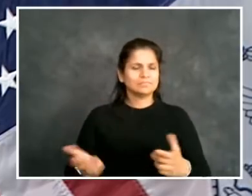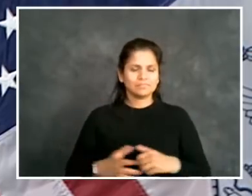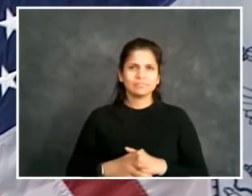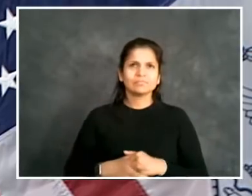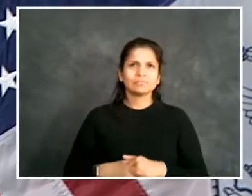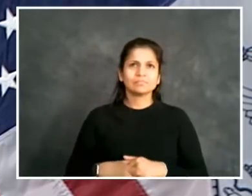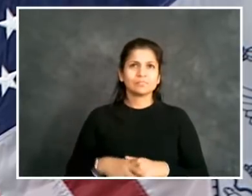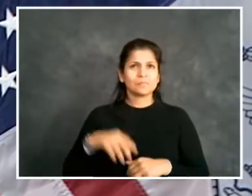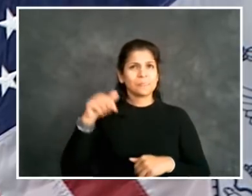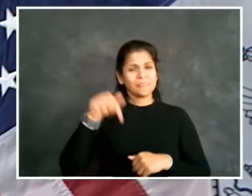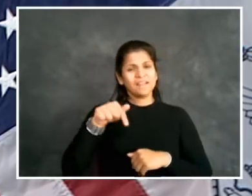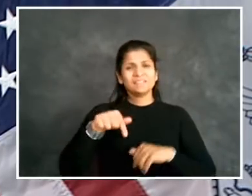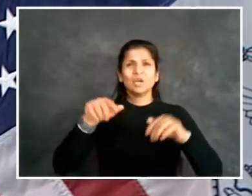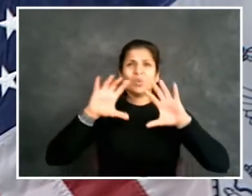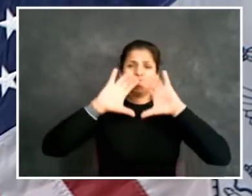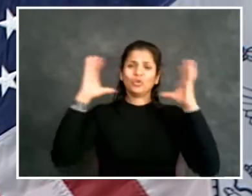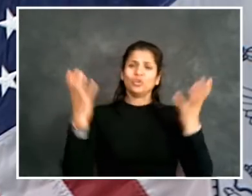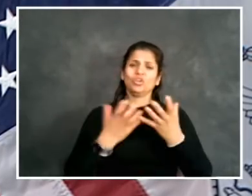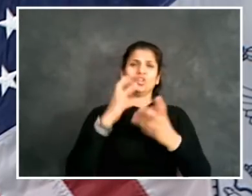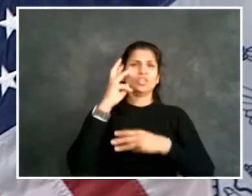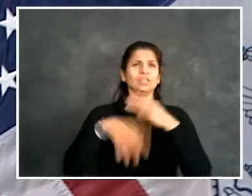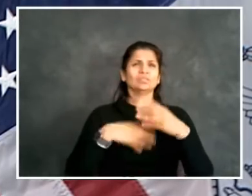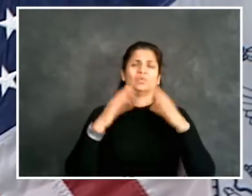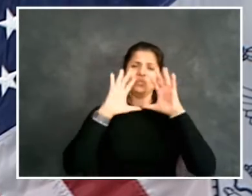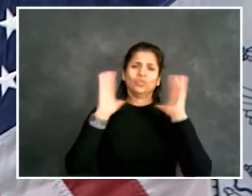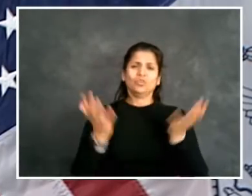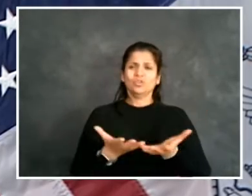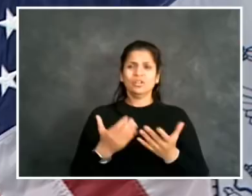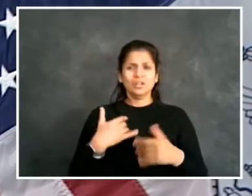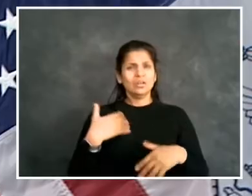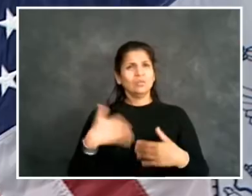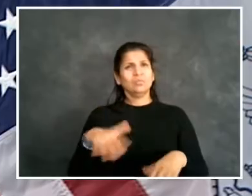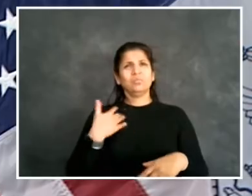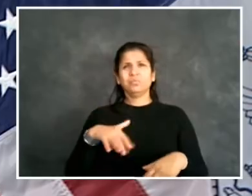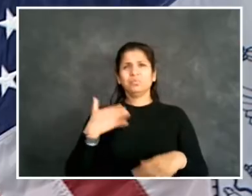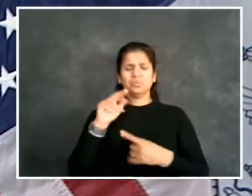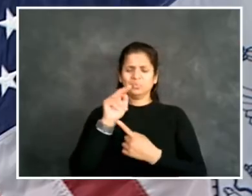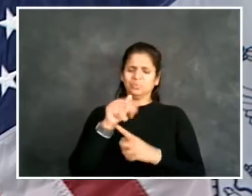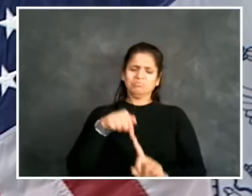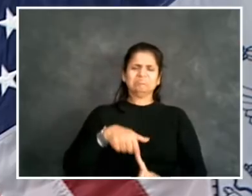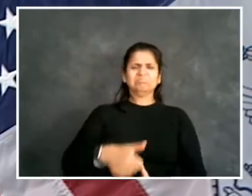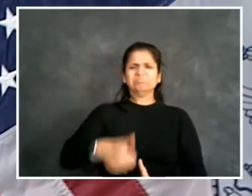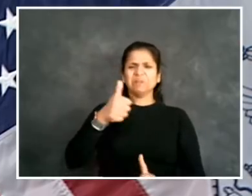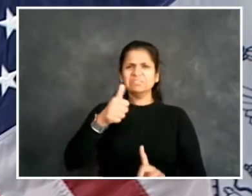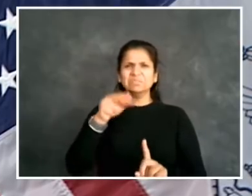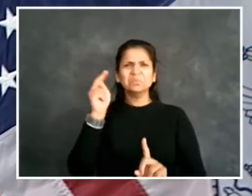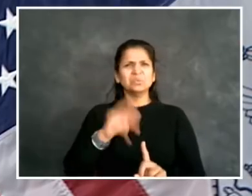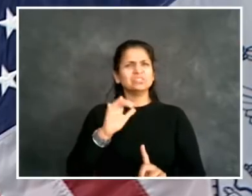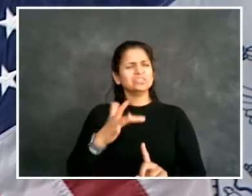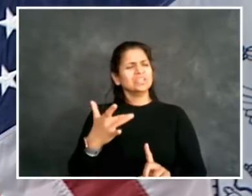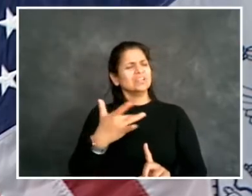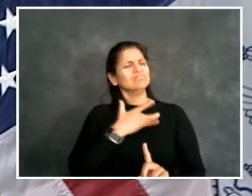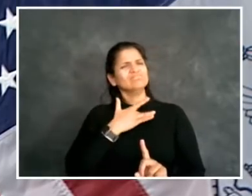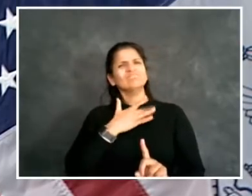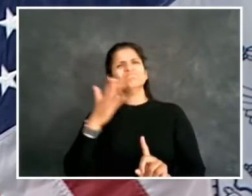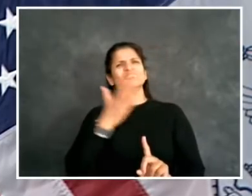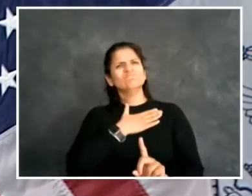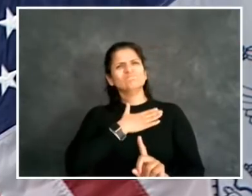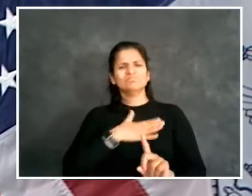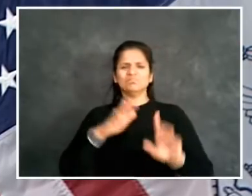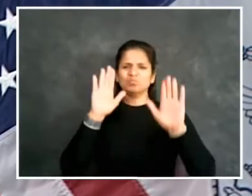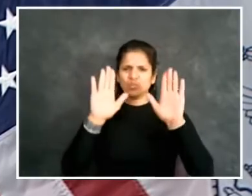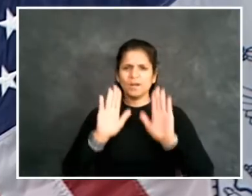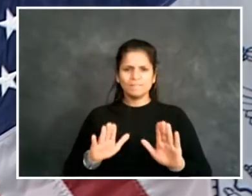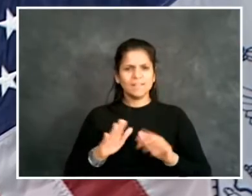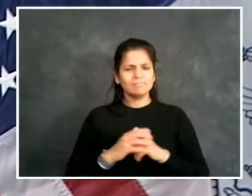to New York City. Just like we have been there for people so many times before. So there's a real love and respect for